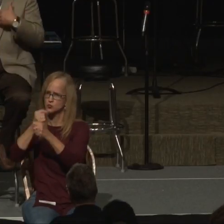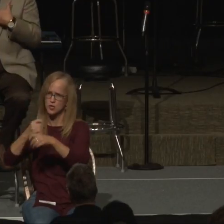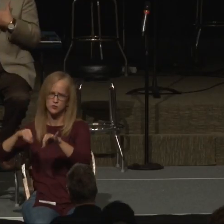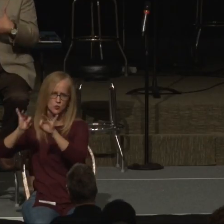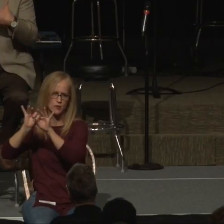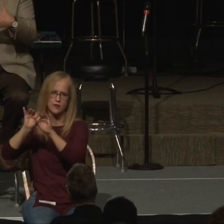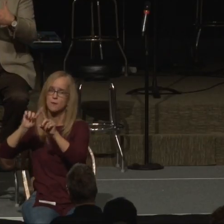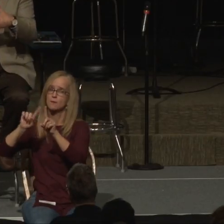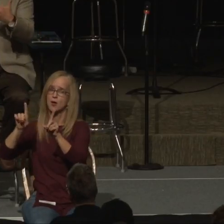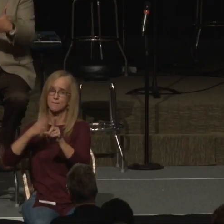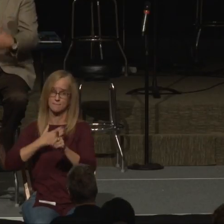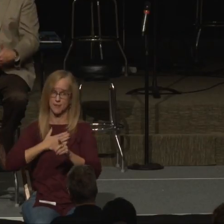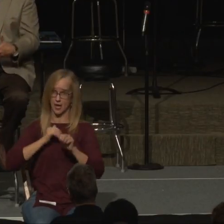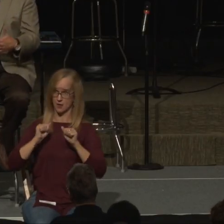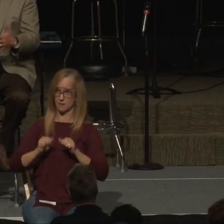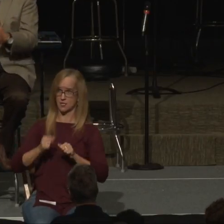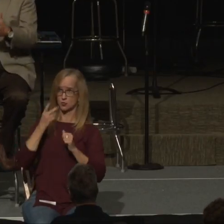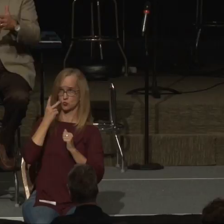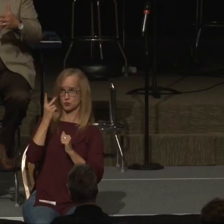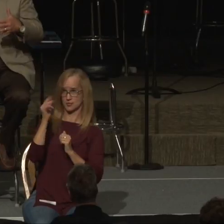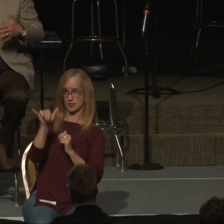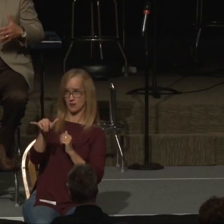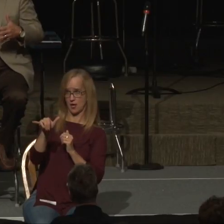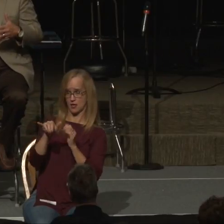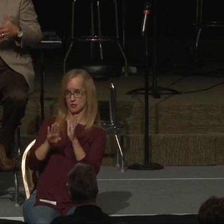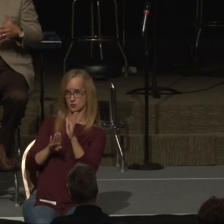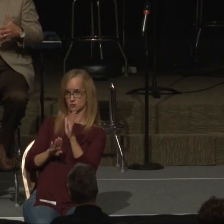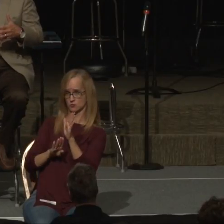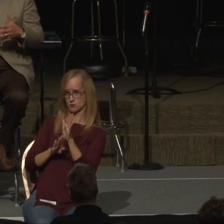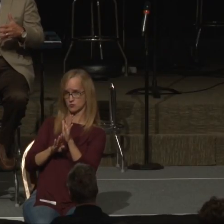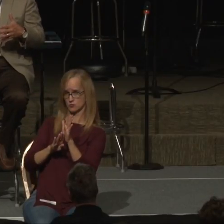But my ability to see that is a growing thing.